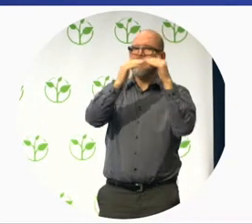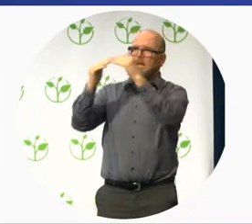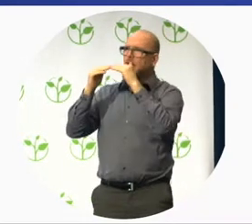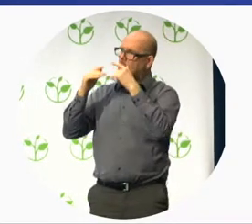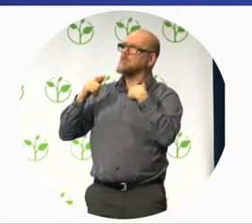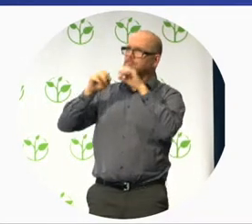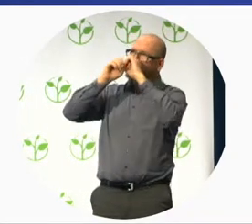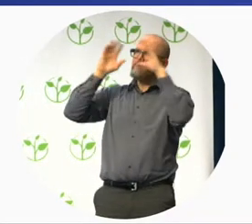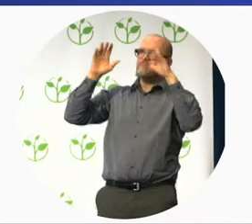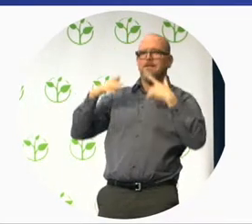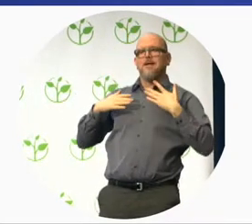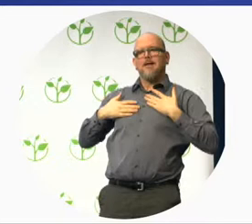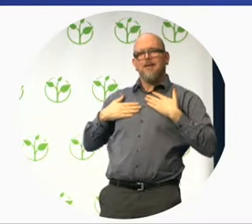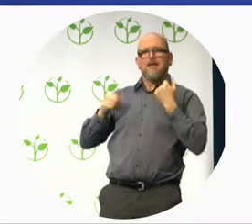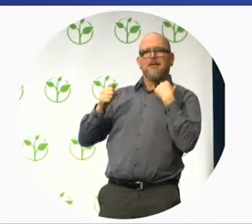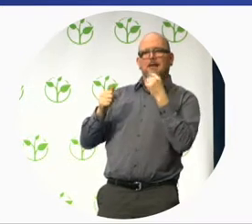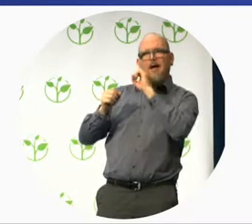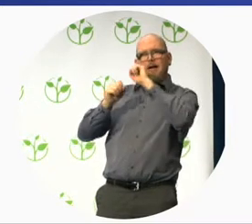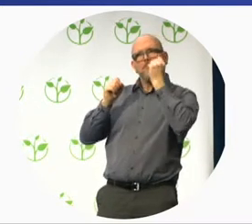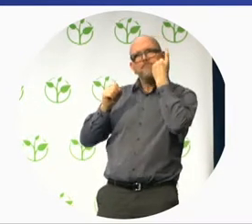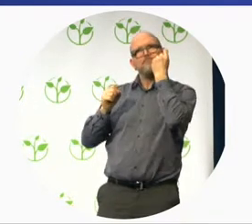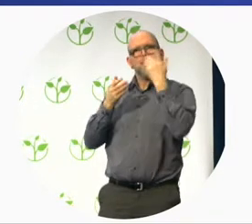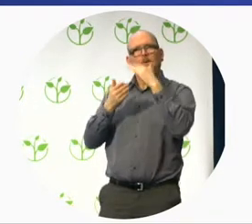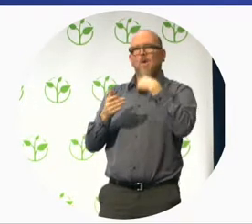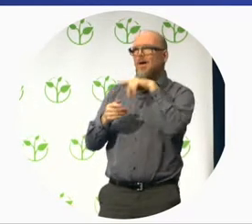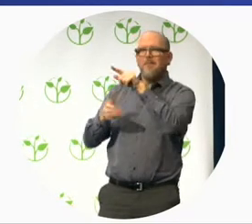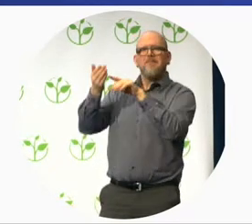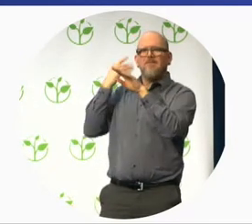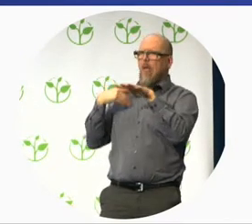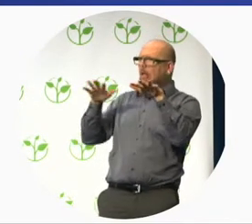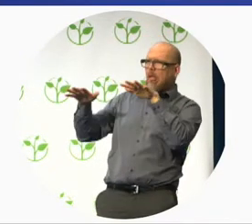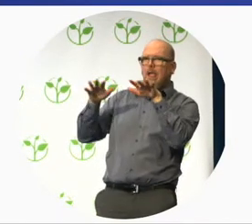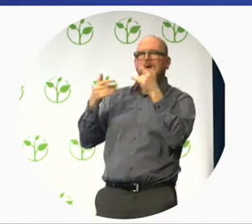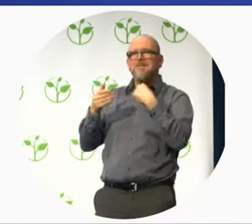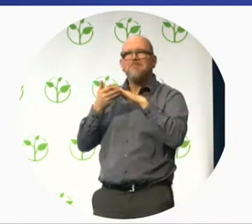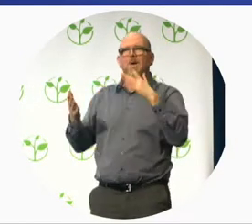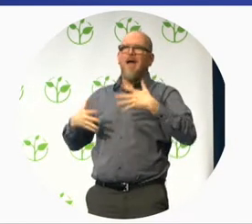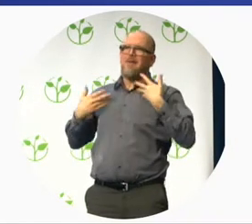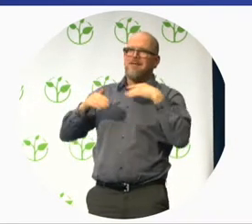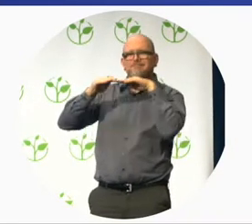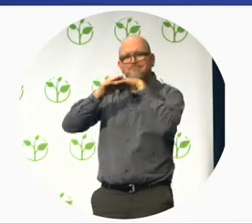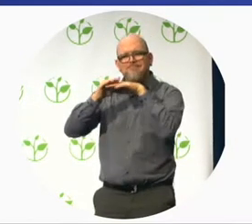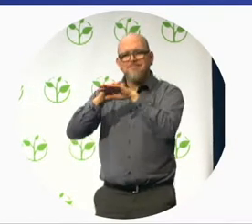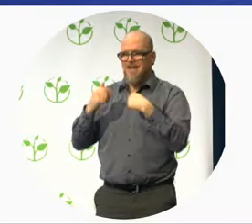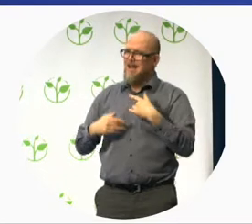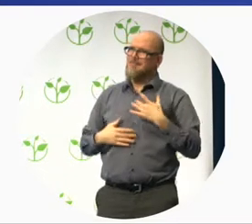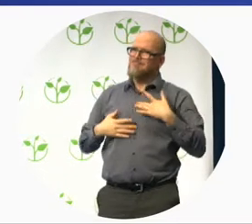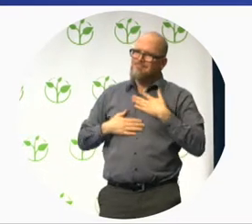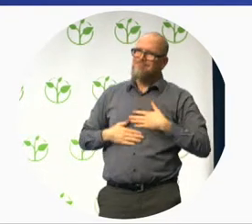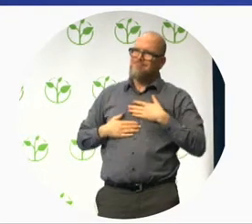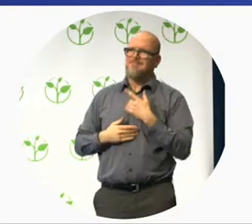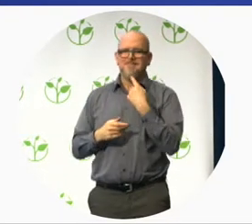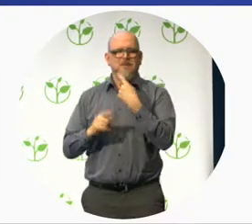on this again later, I love the fact that in some cases we are able to turn around a captioned